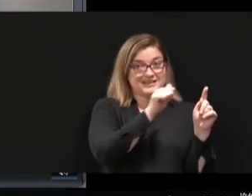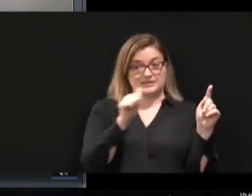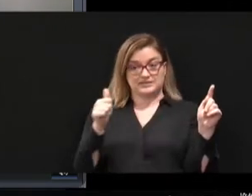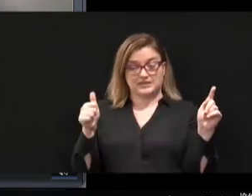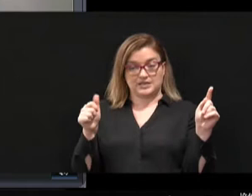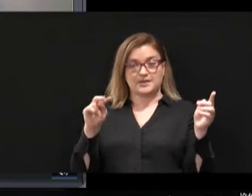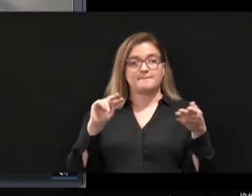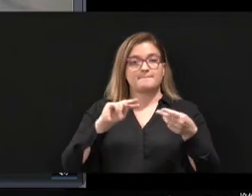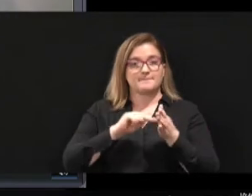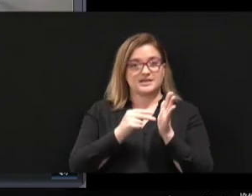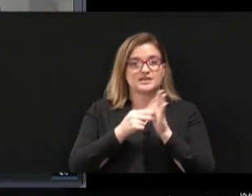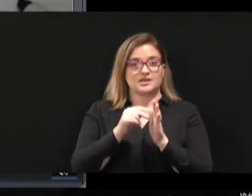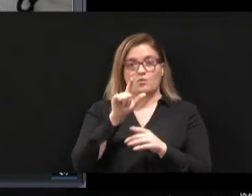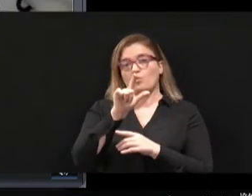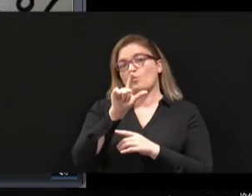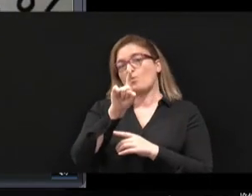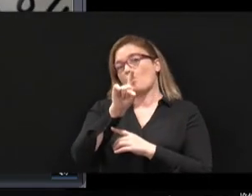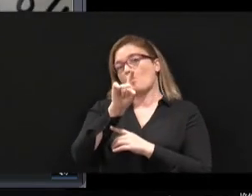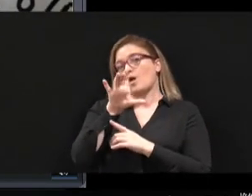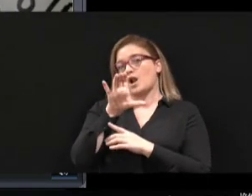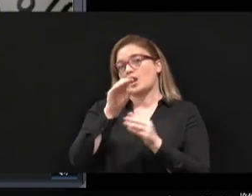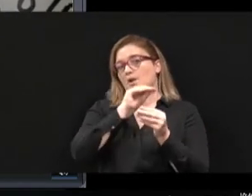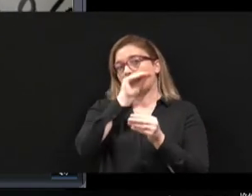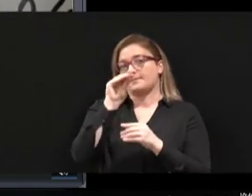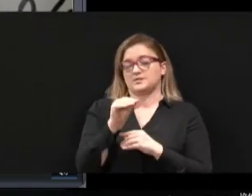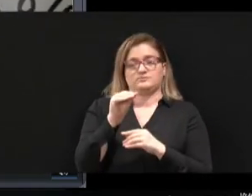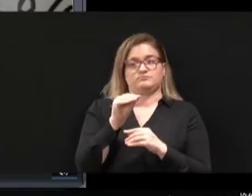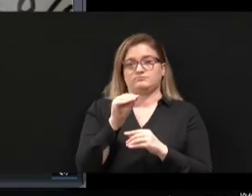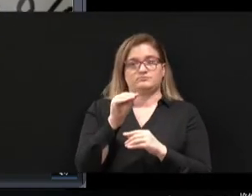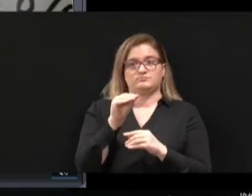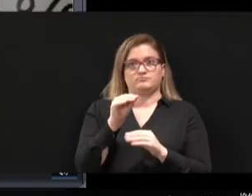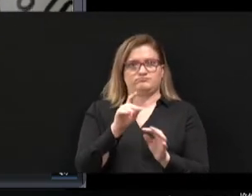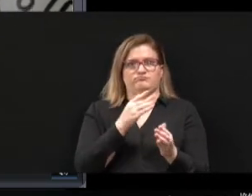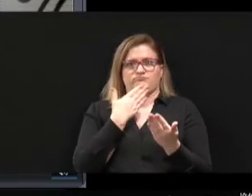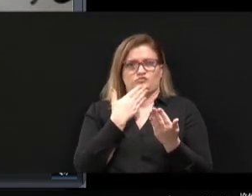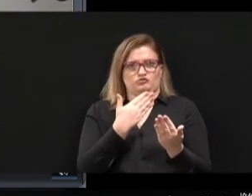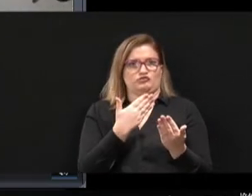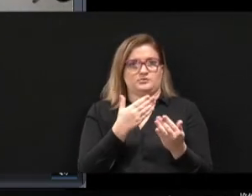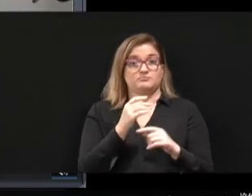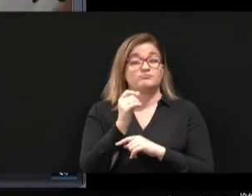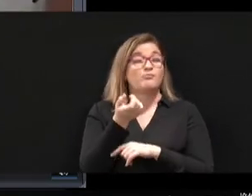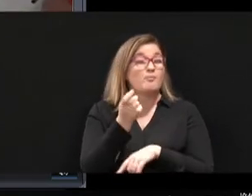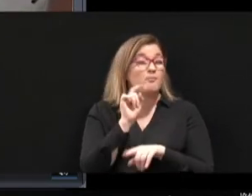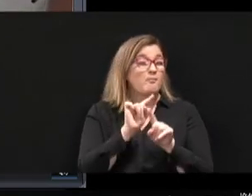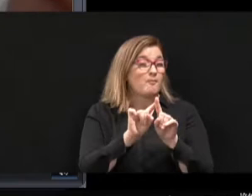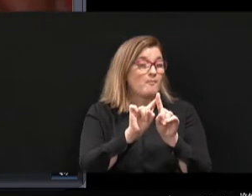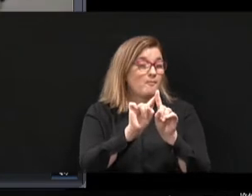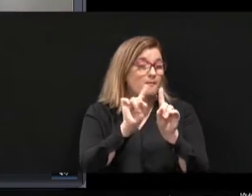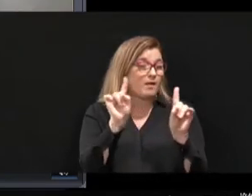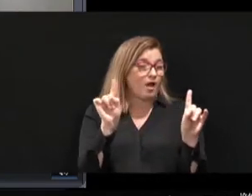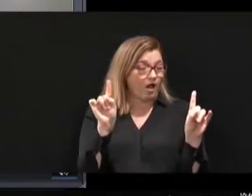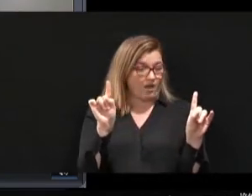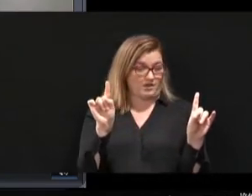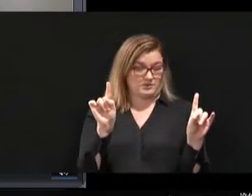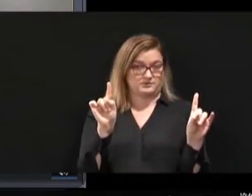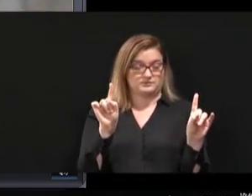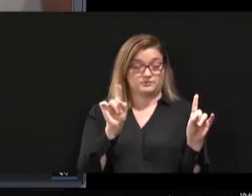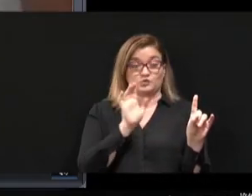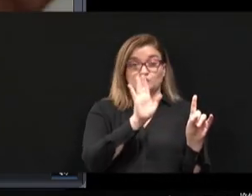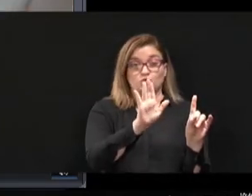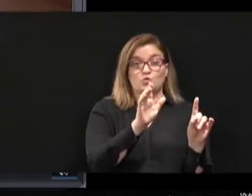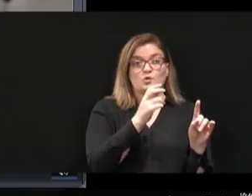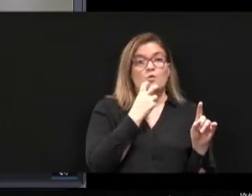is going to be 100%. Really, really good. But if your